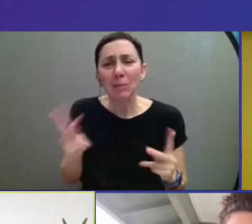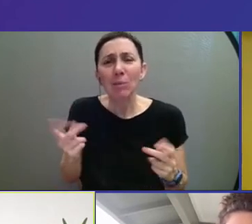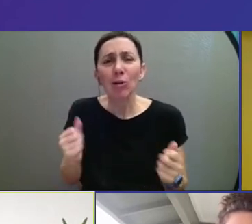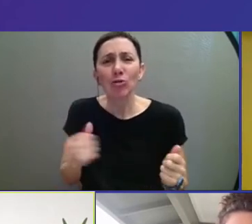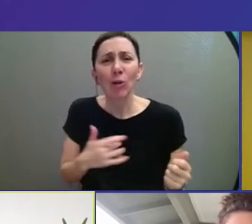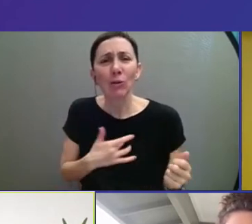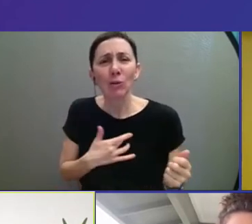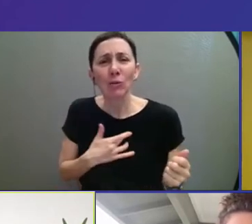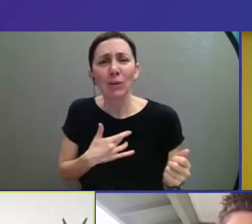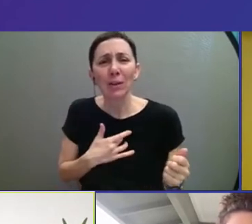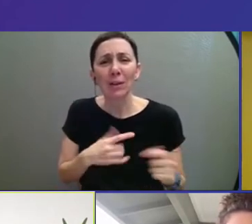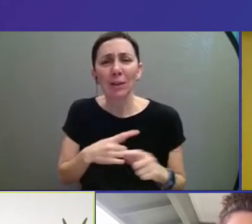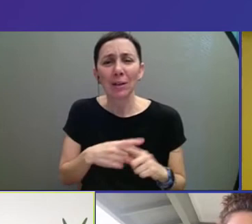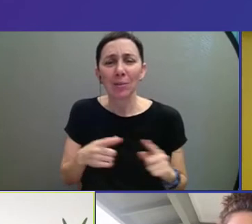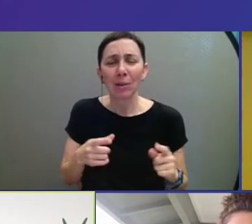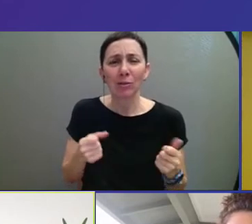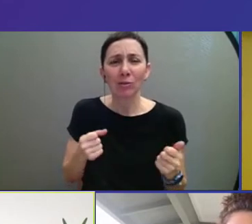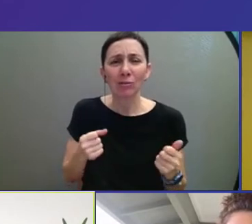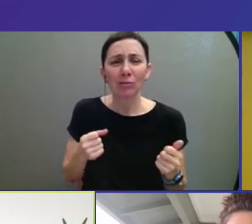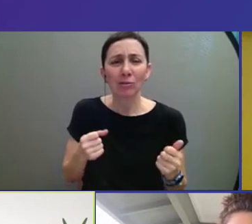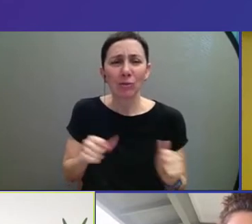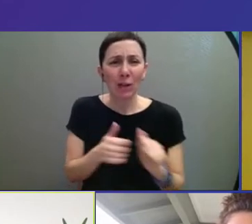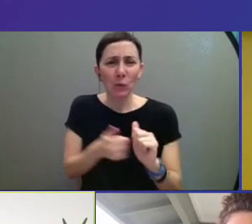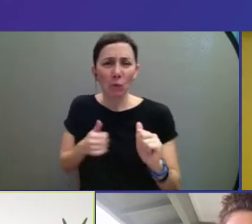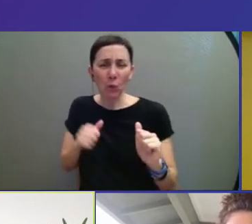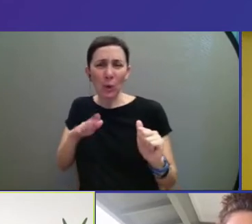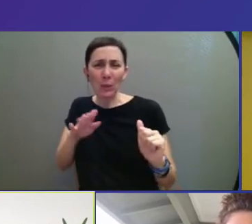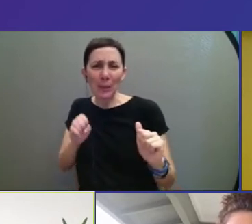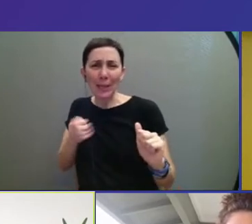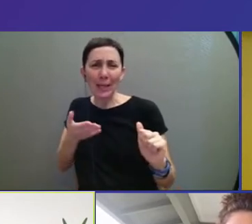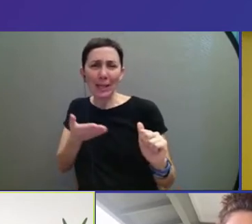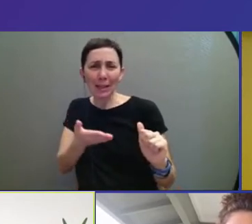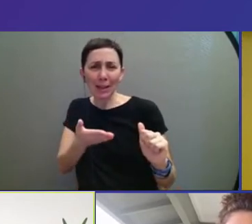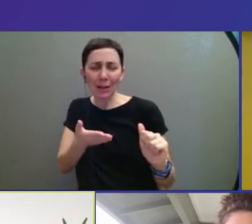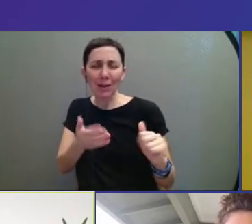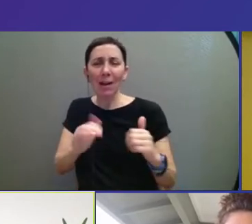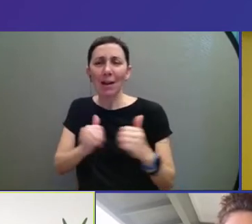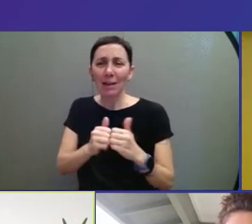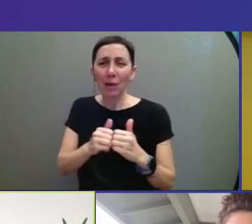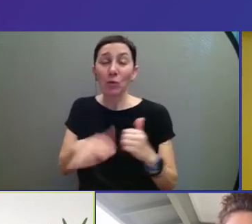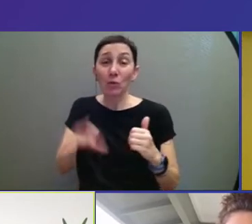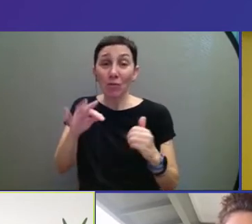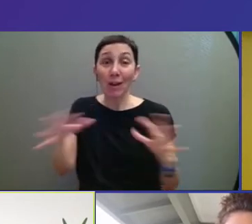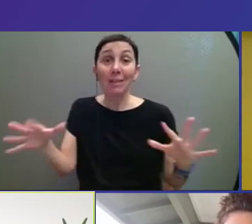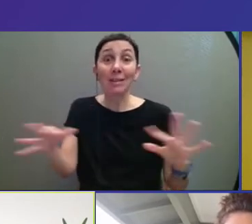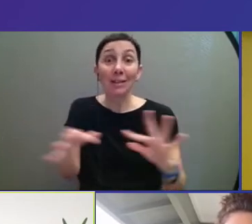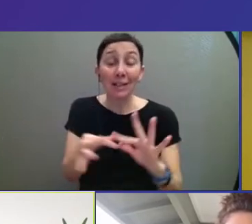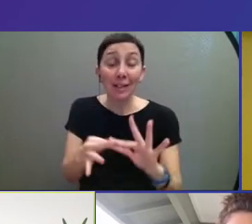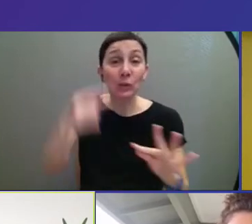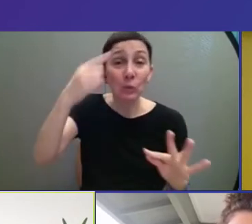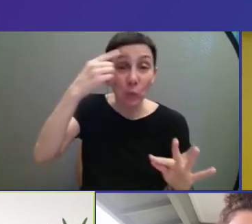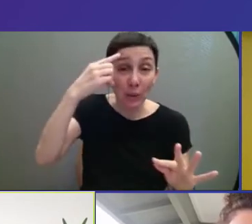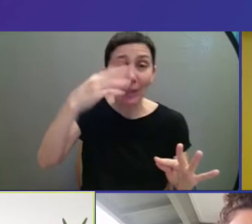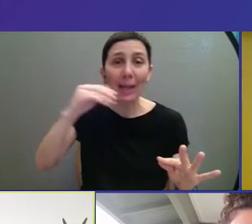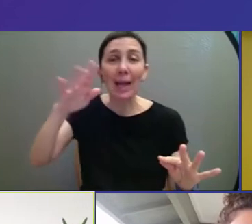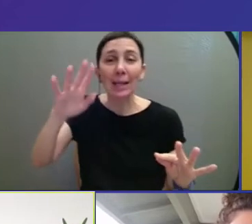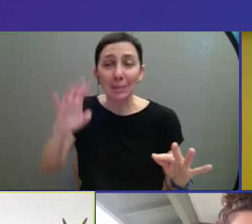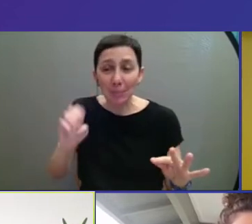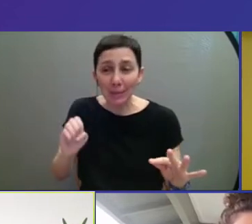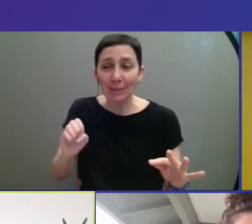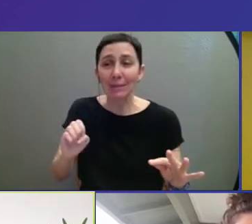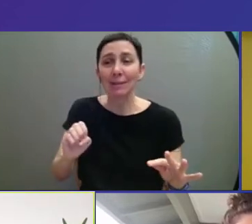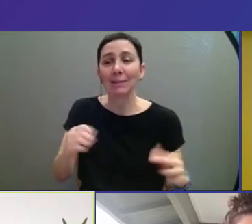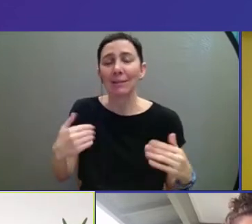they're trying not to be there. And how you finding these connections. And so just wanted to